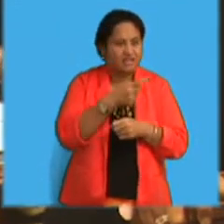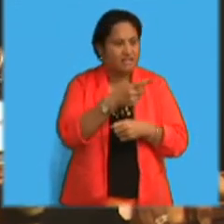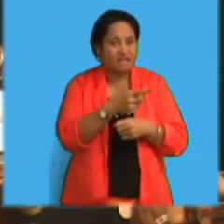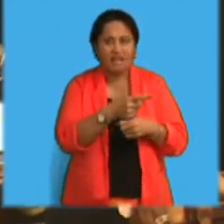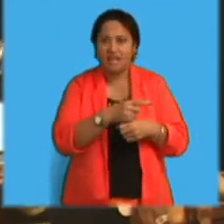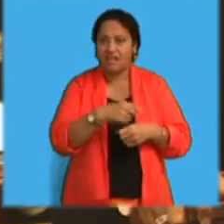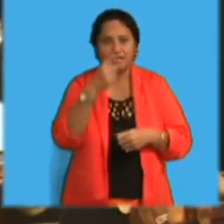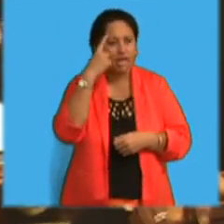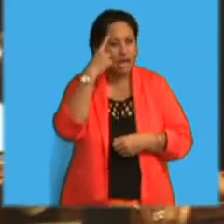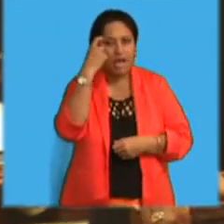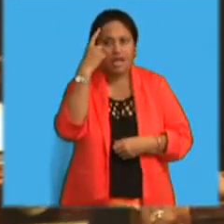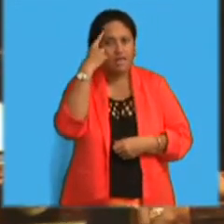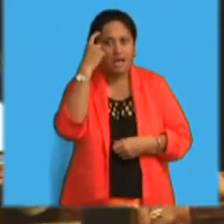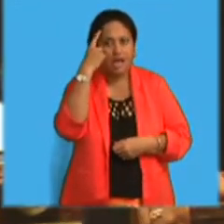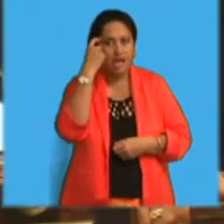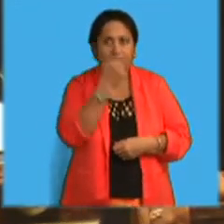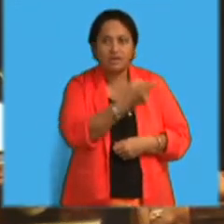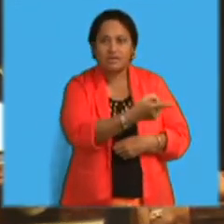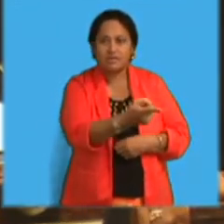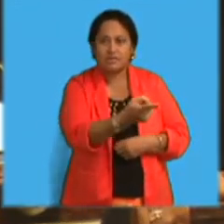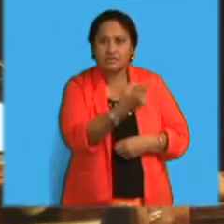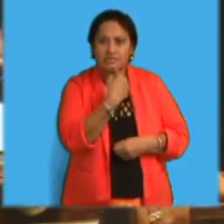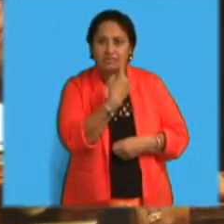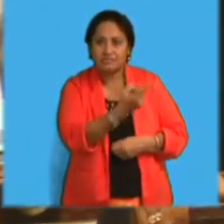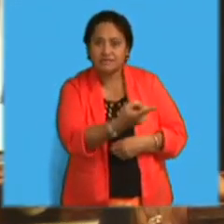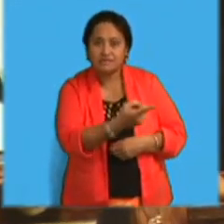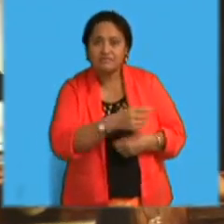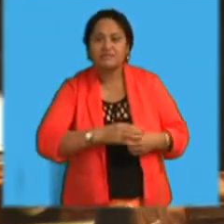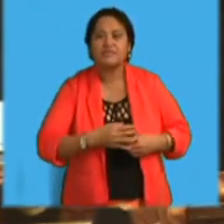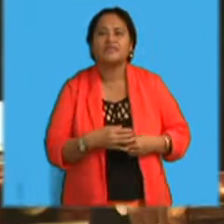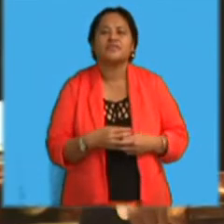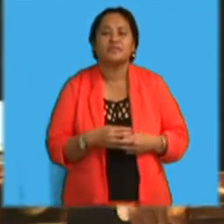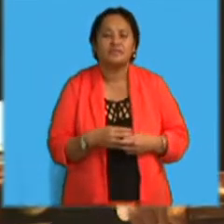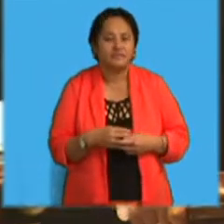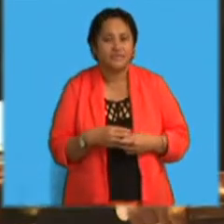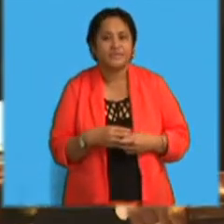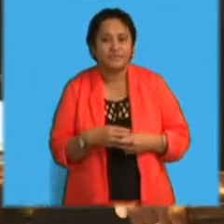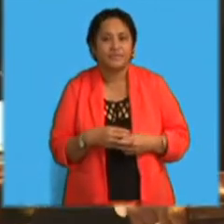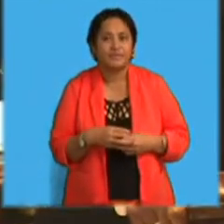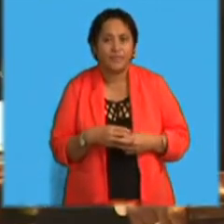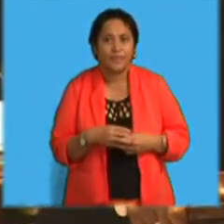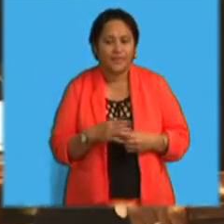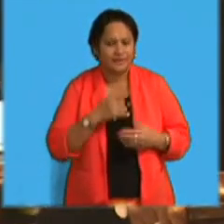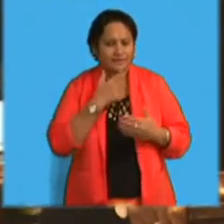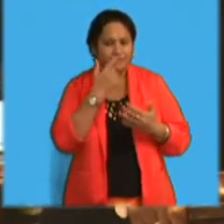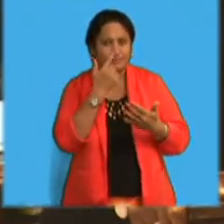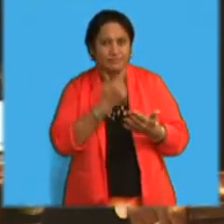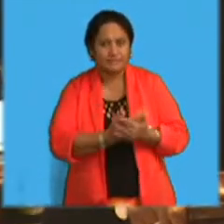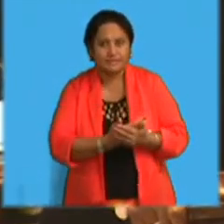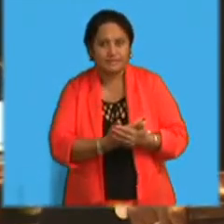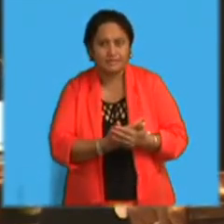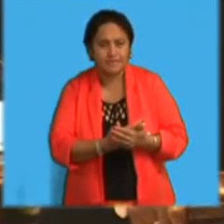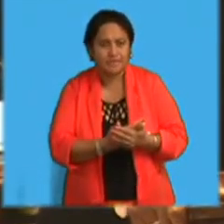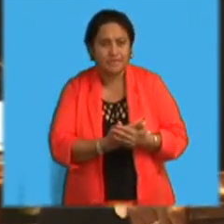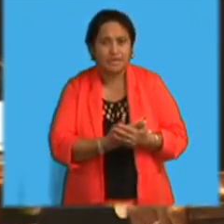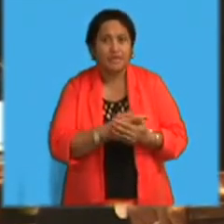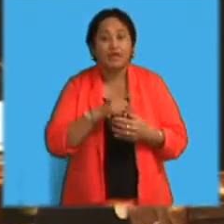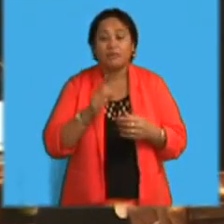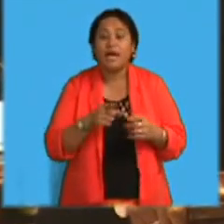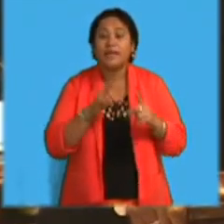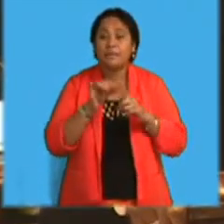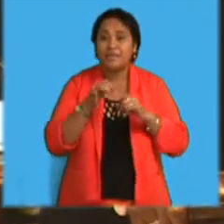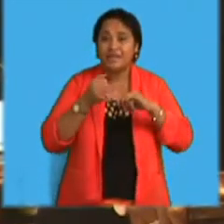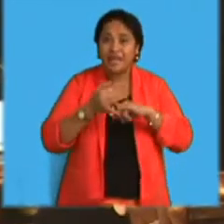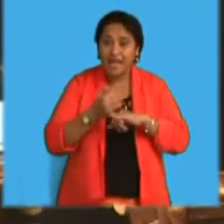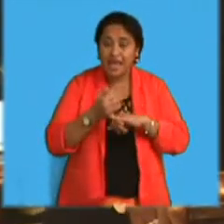out-and-out fabrication concocted by the Honourable Politavu. In fact, Madam Speaker, the Permanent Secretary himself is